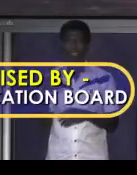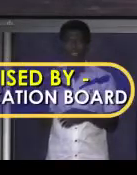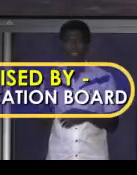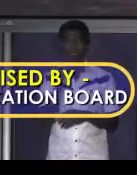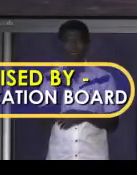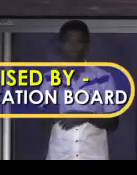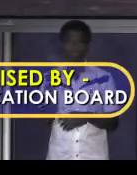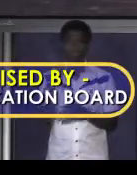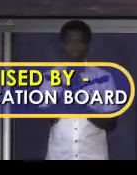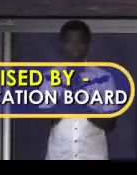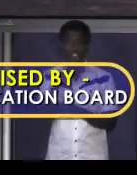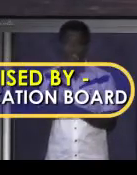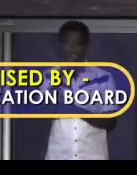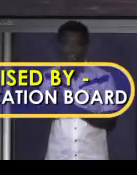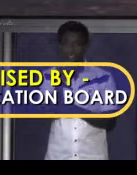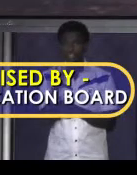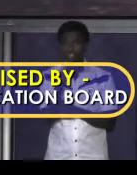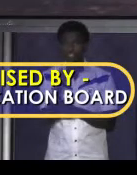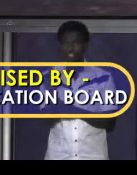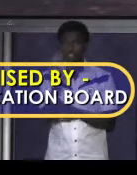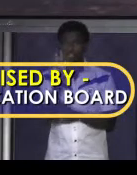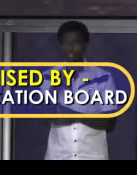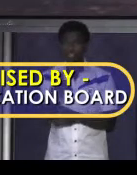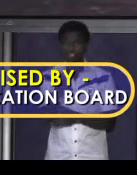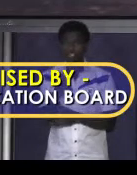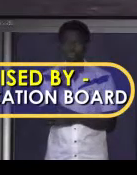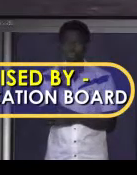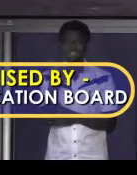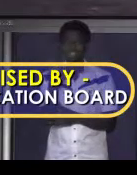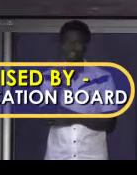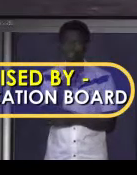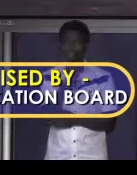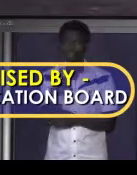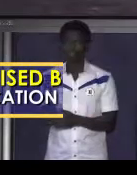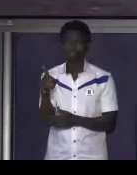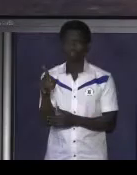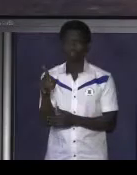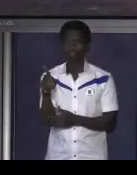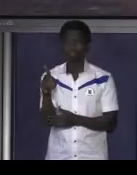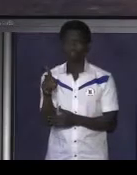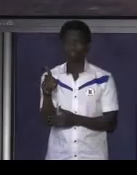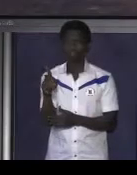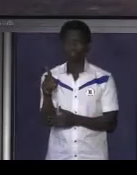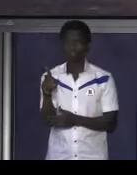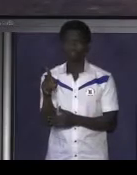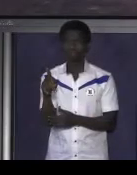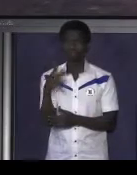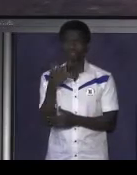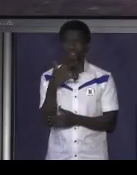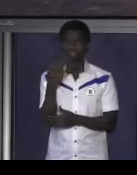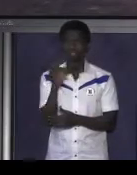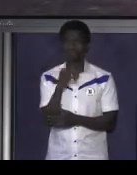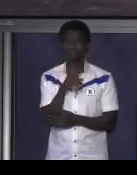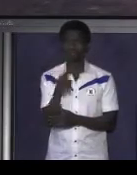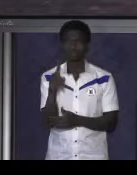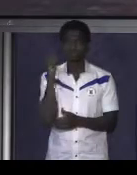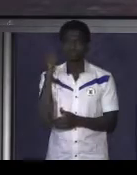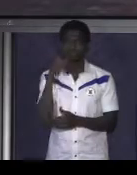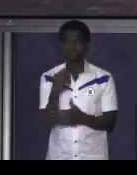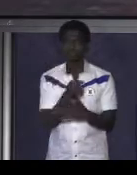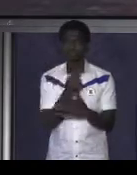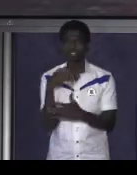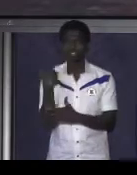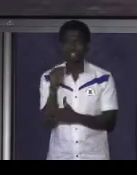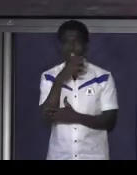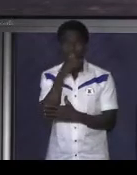share the oranges dash yourselves. The three of you, not two, the three of you should share